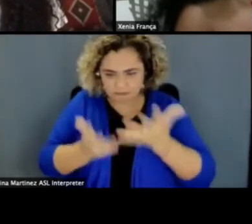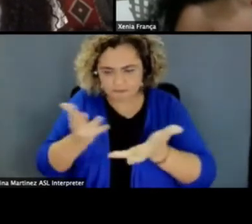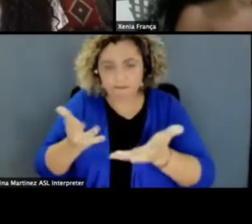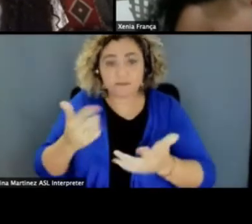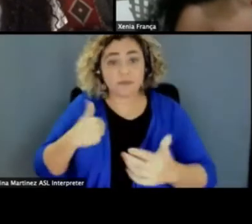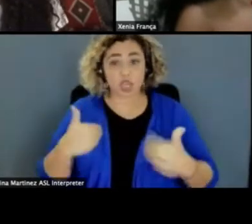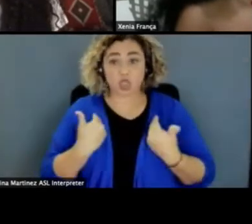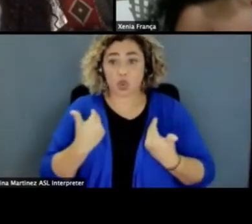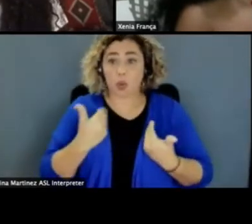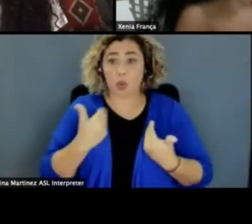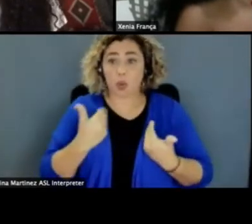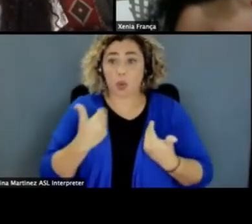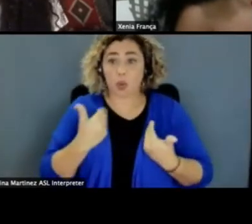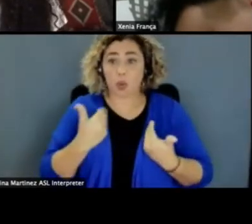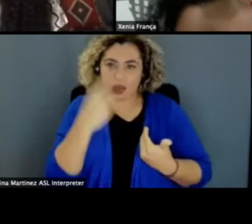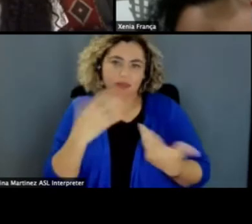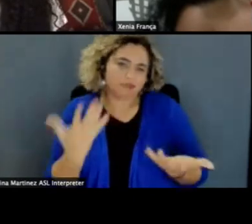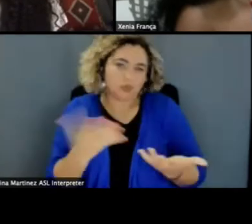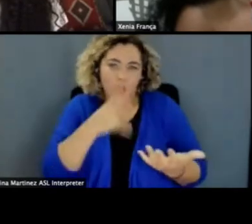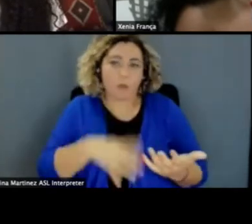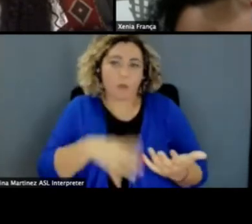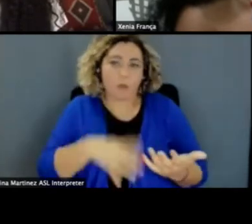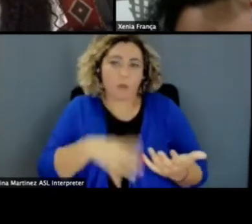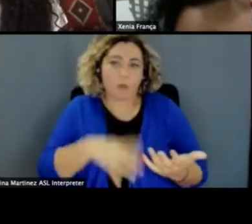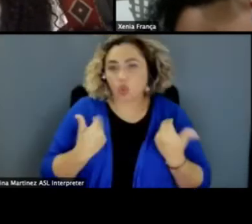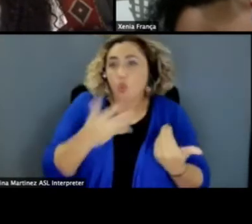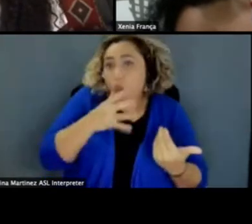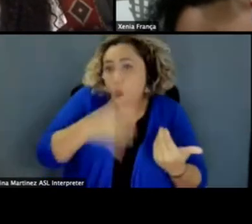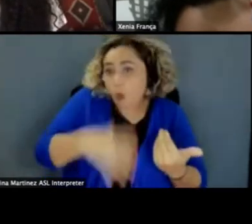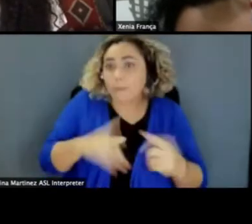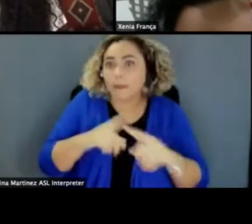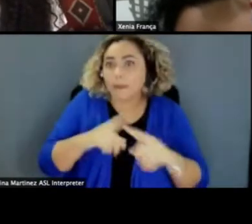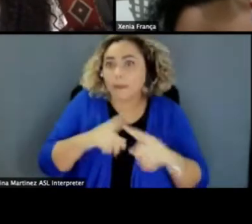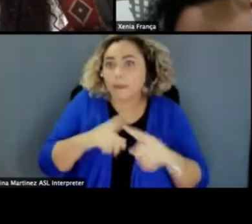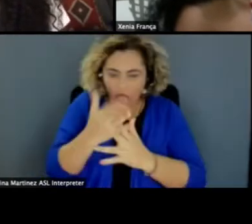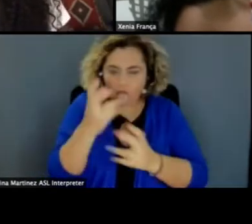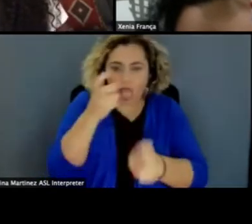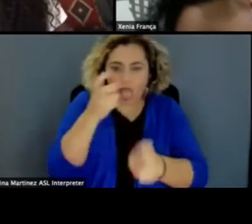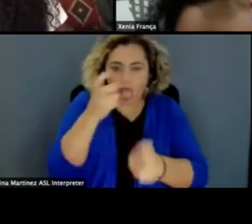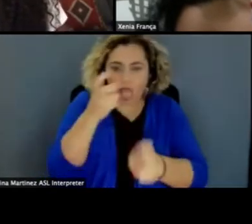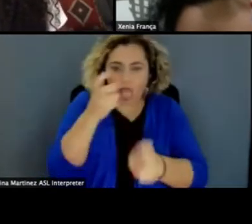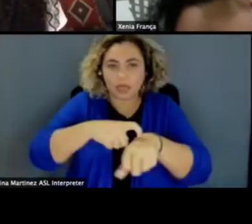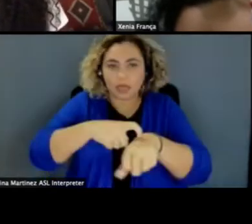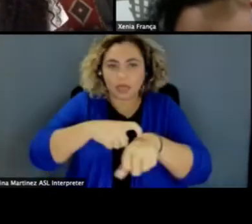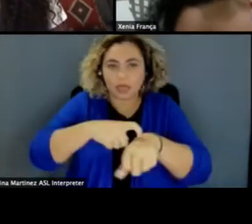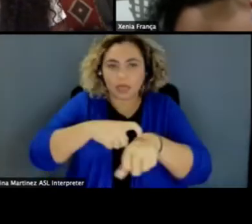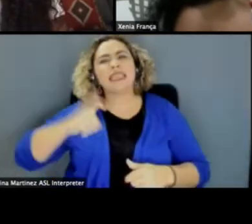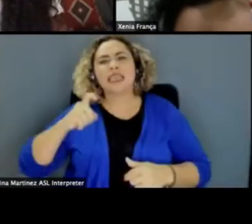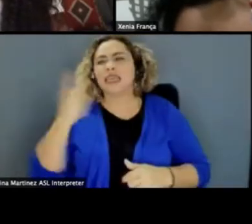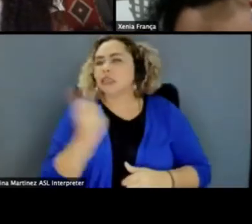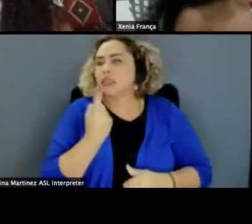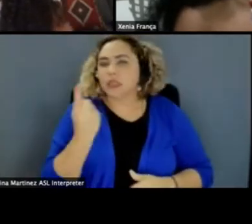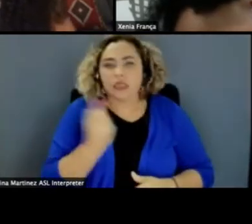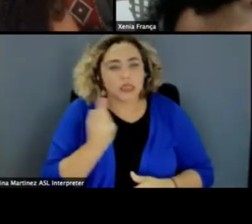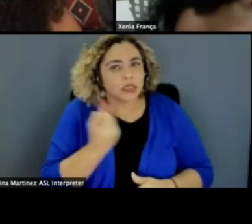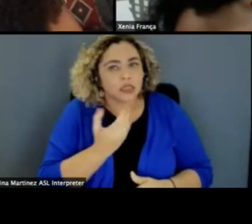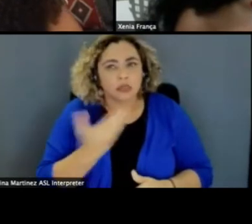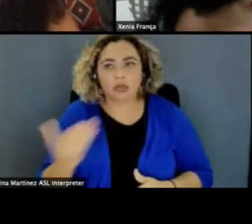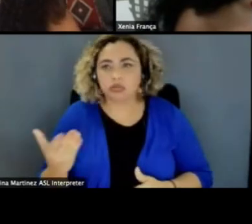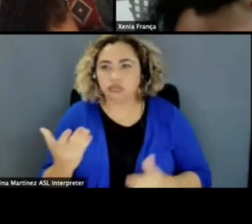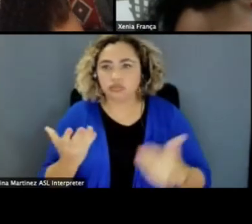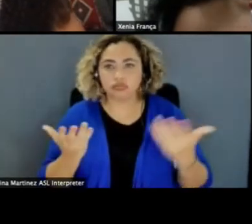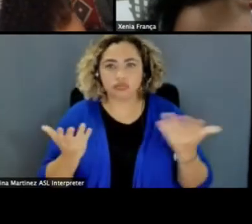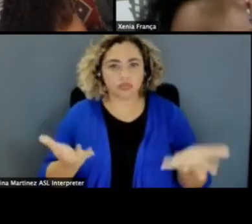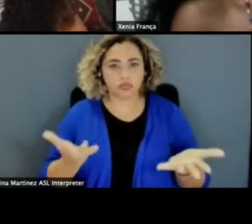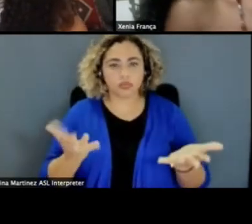do, you know, but young Black women, you know, we go through times. And so I needed something